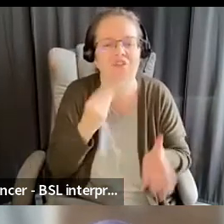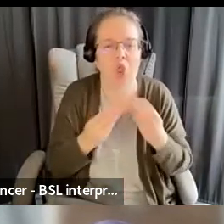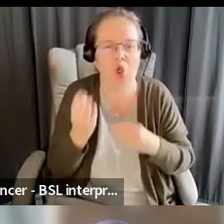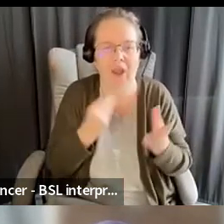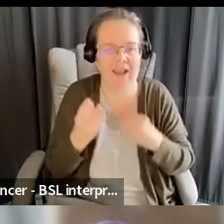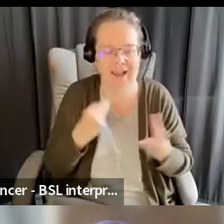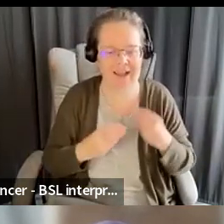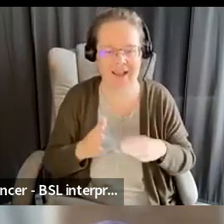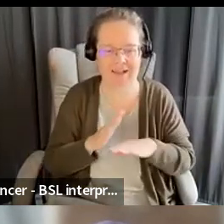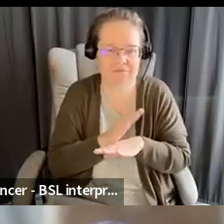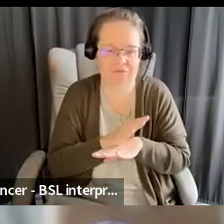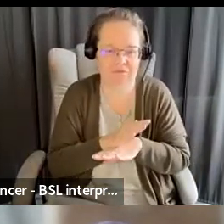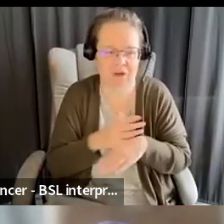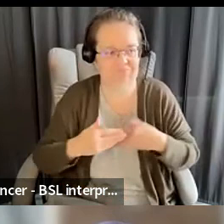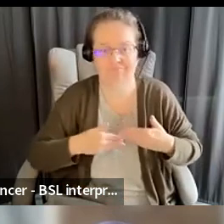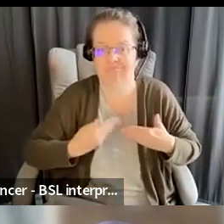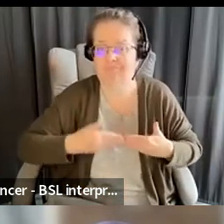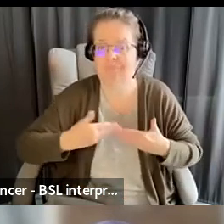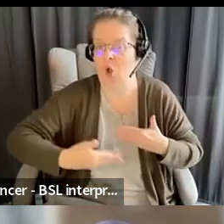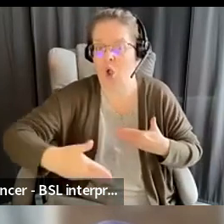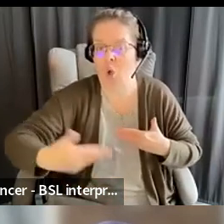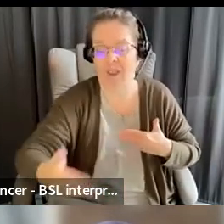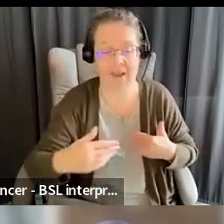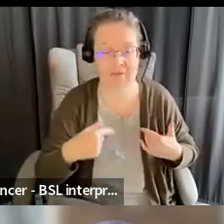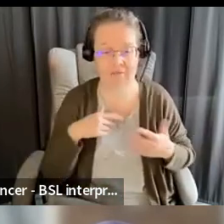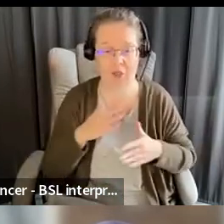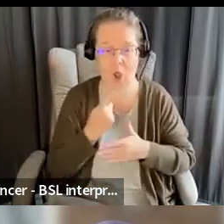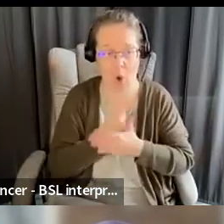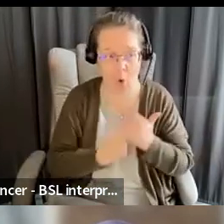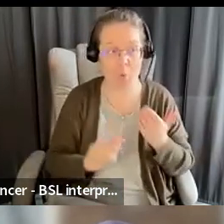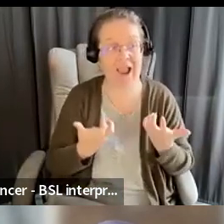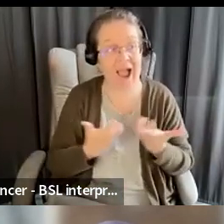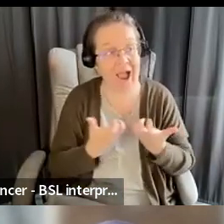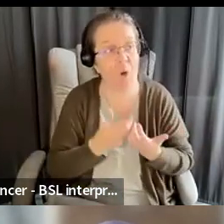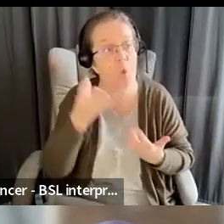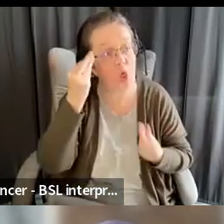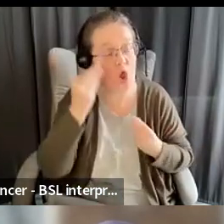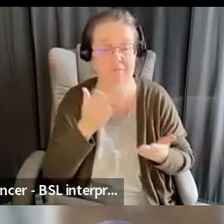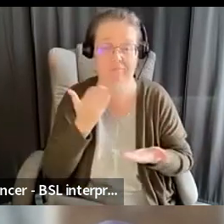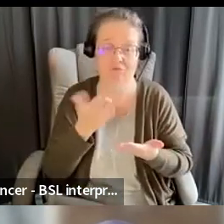on an ongoing basis, and we can only do that by listening to our members.